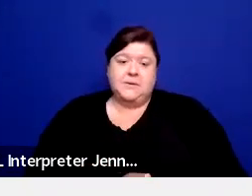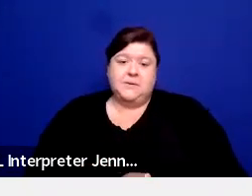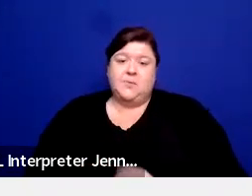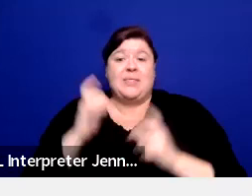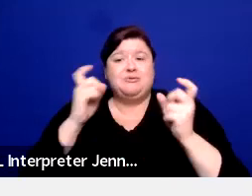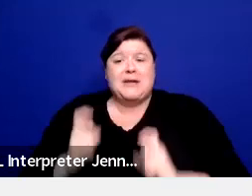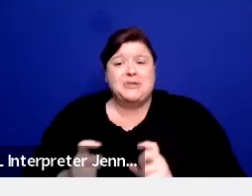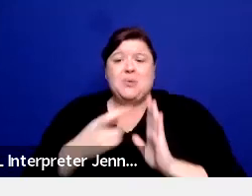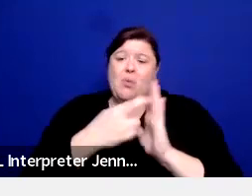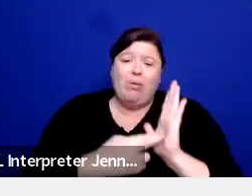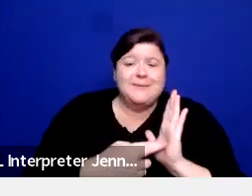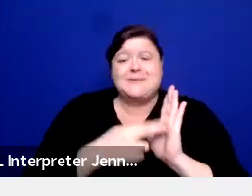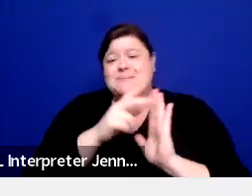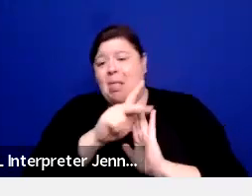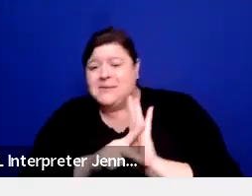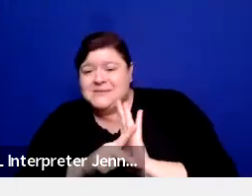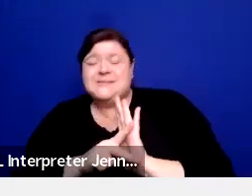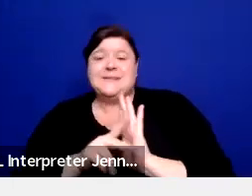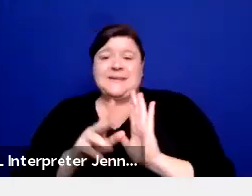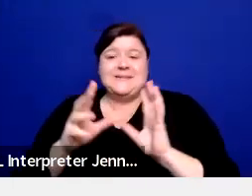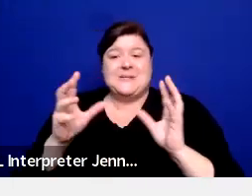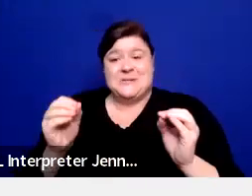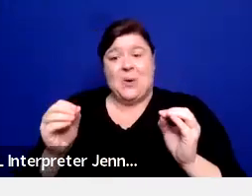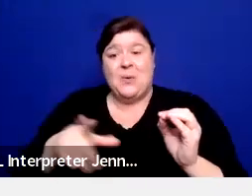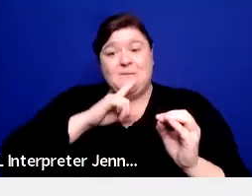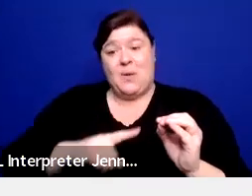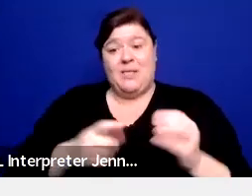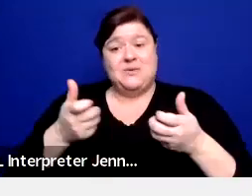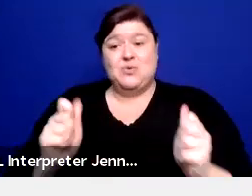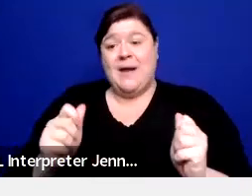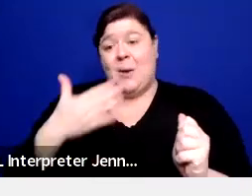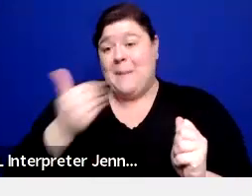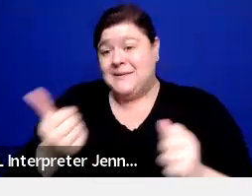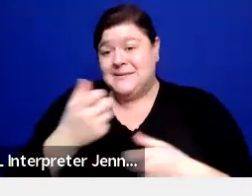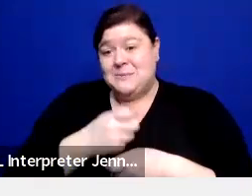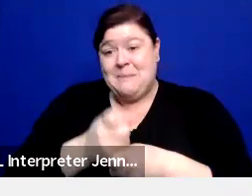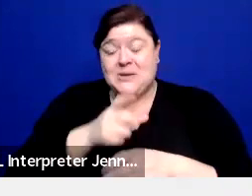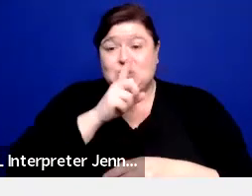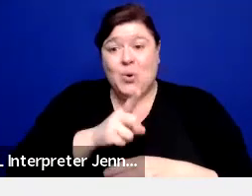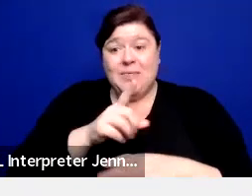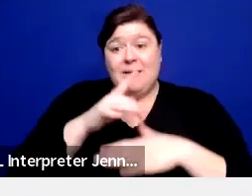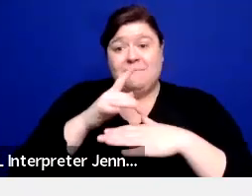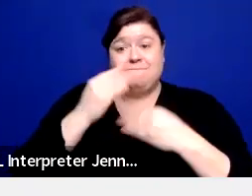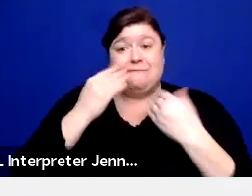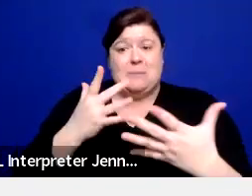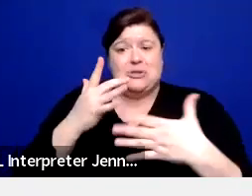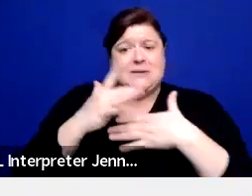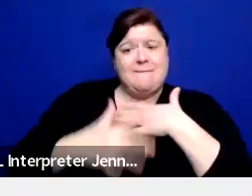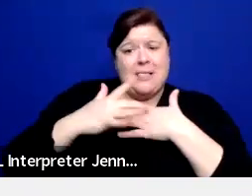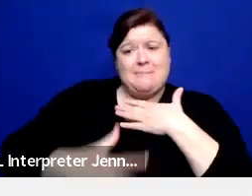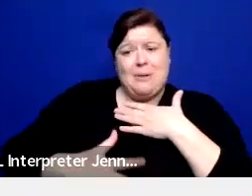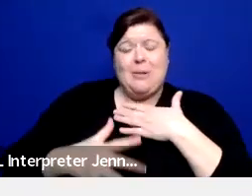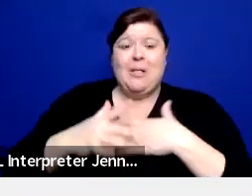Changing guidance has been a frustration for several, and we've just really tried our best to make information available in a timely manner and make